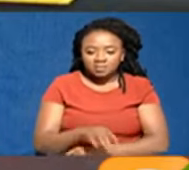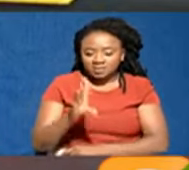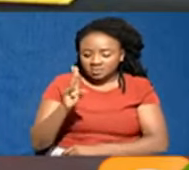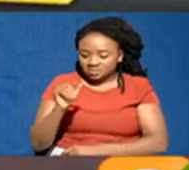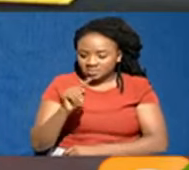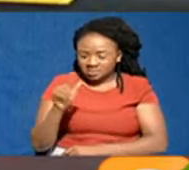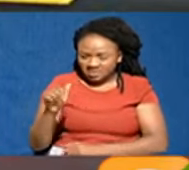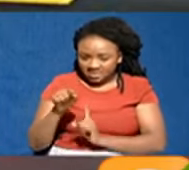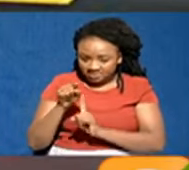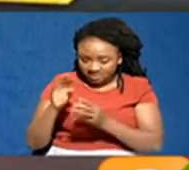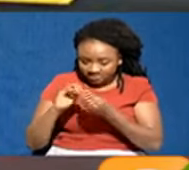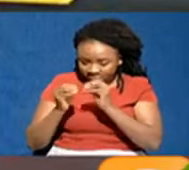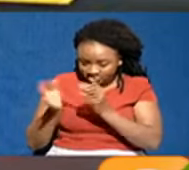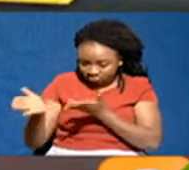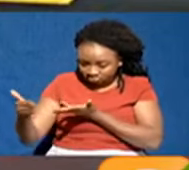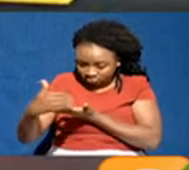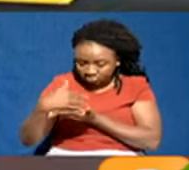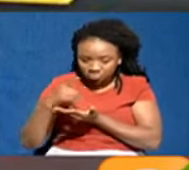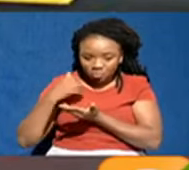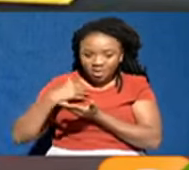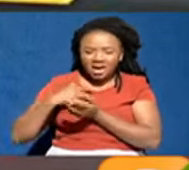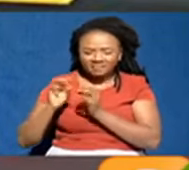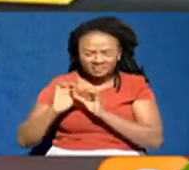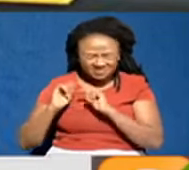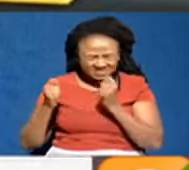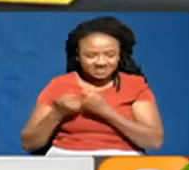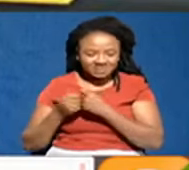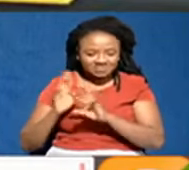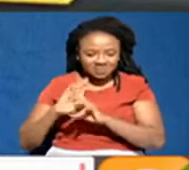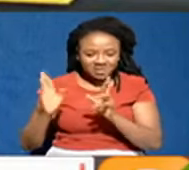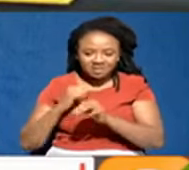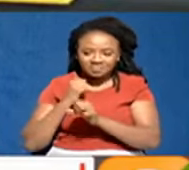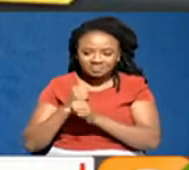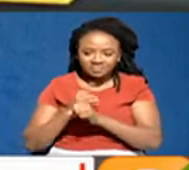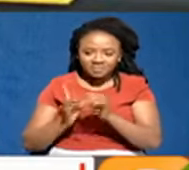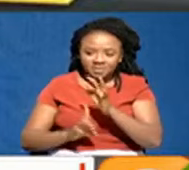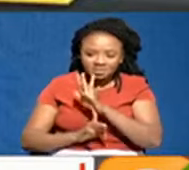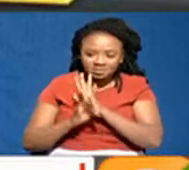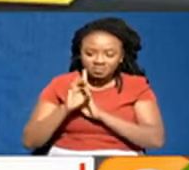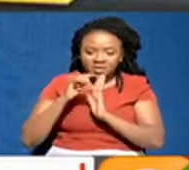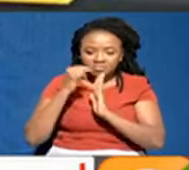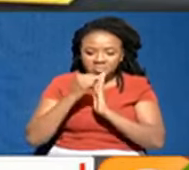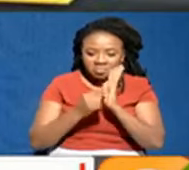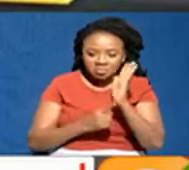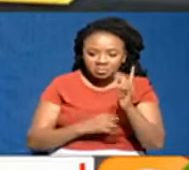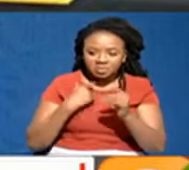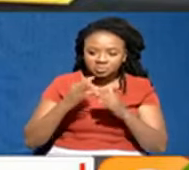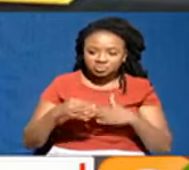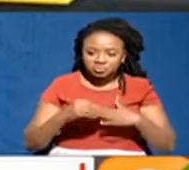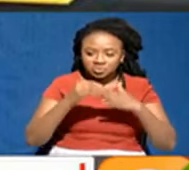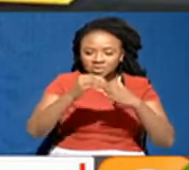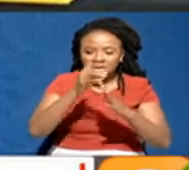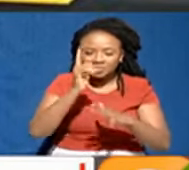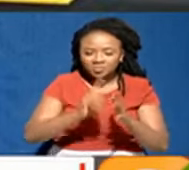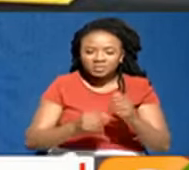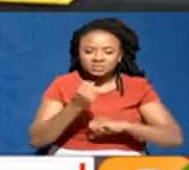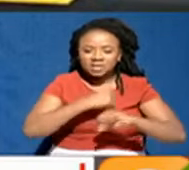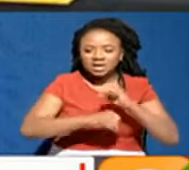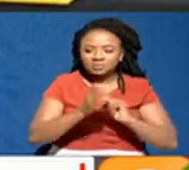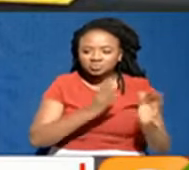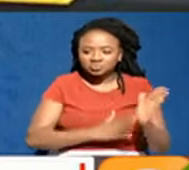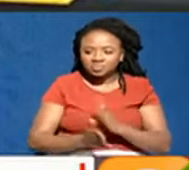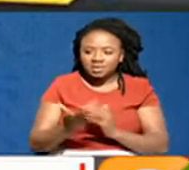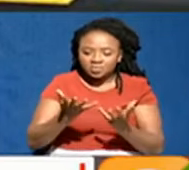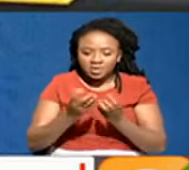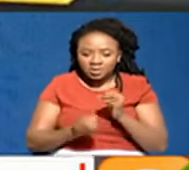on collecting data and developing reports that will guide in terms of what are some of the action plans that we need to come up